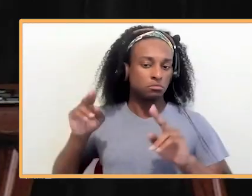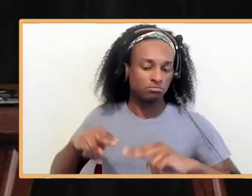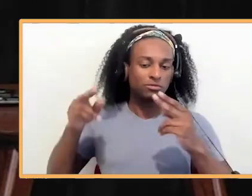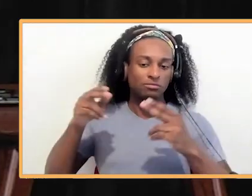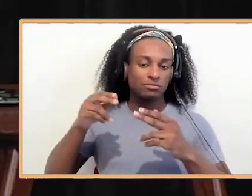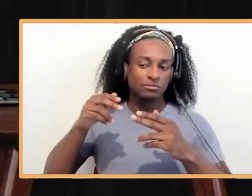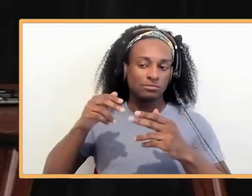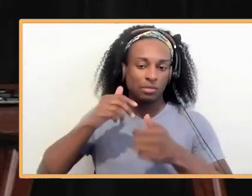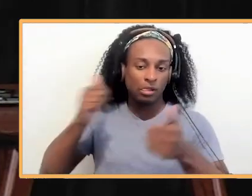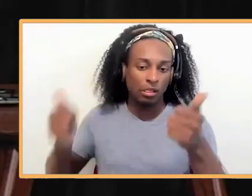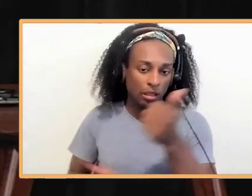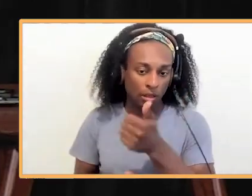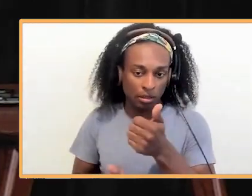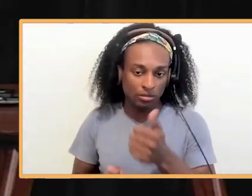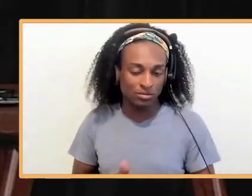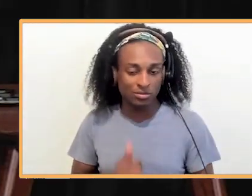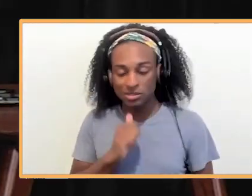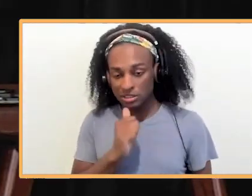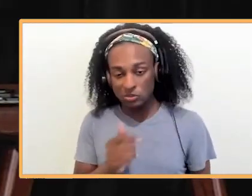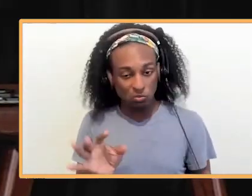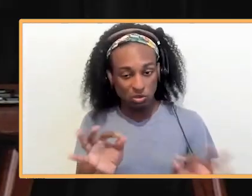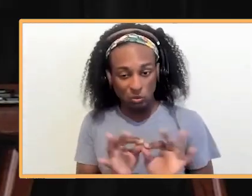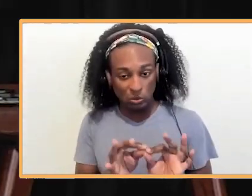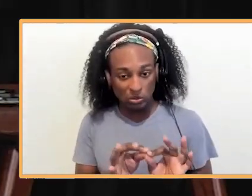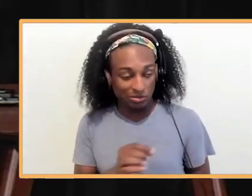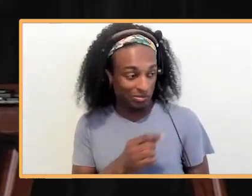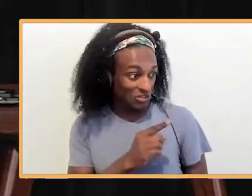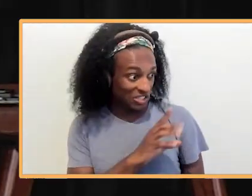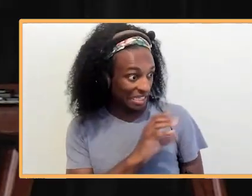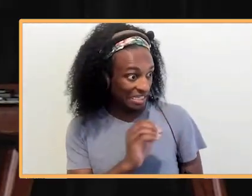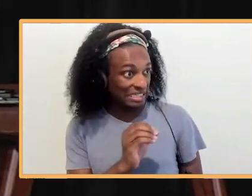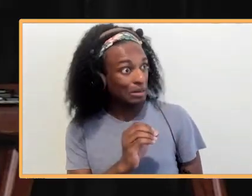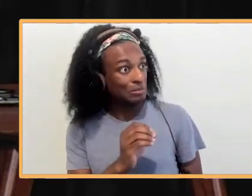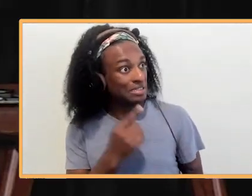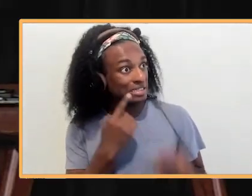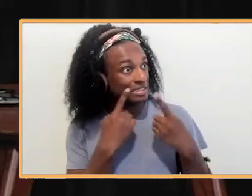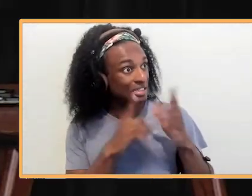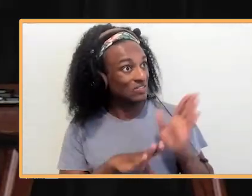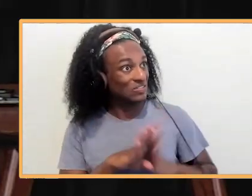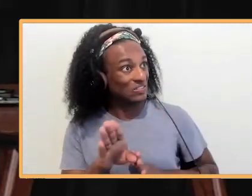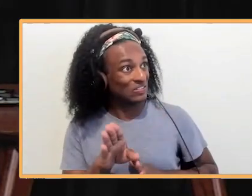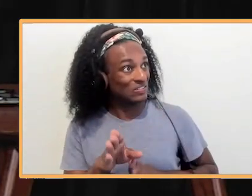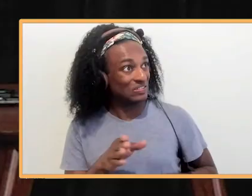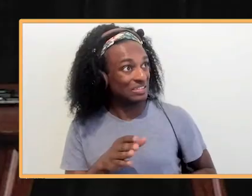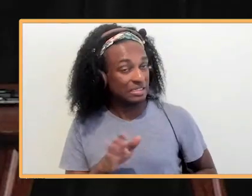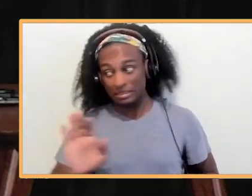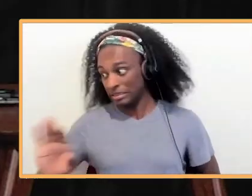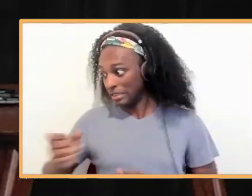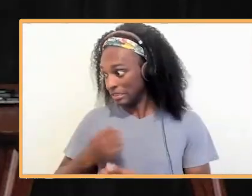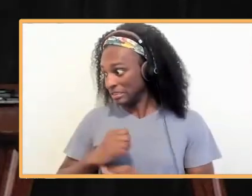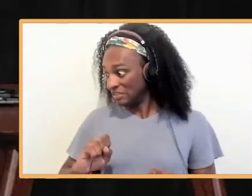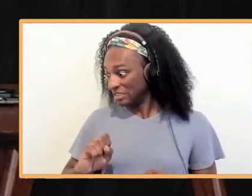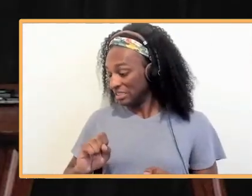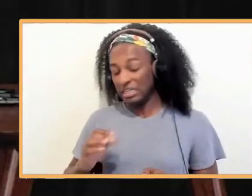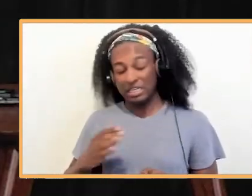It wasn't worth the success of the company to give up myself and their safety.